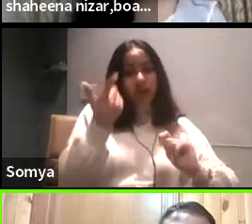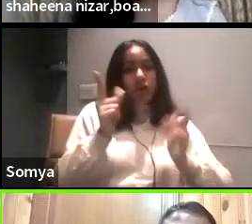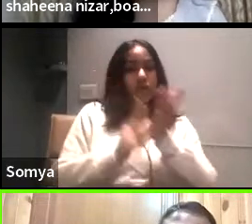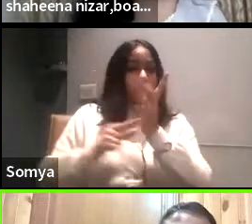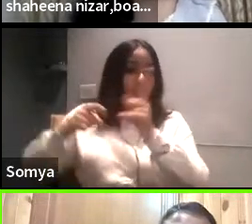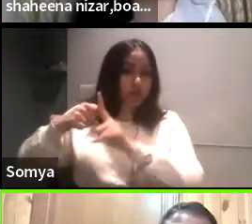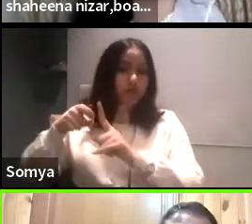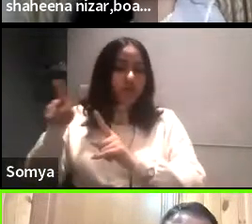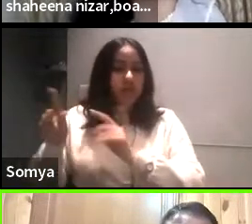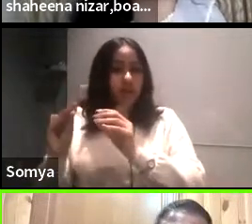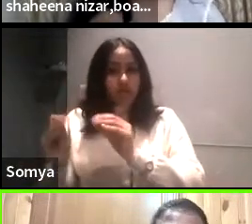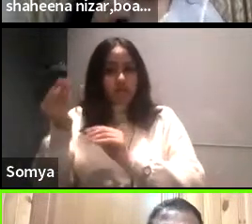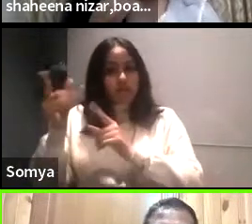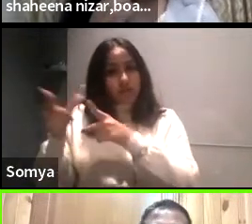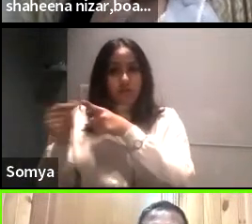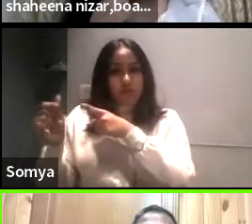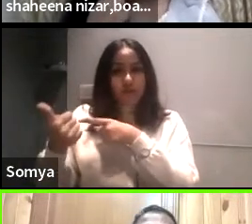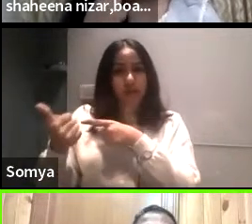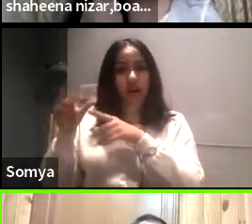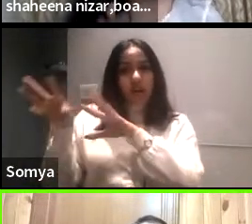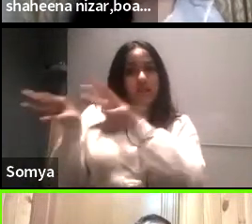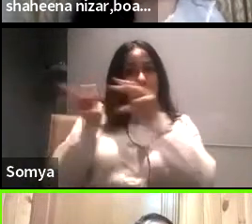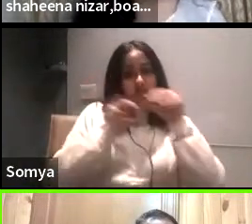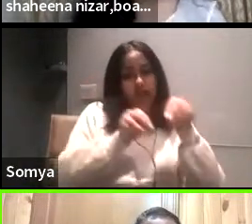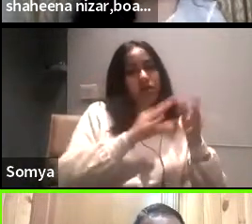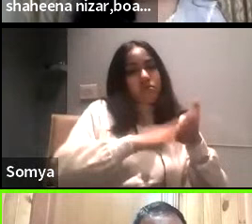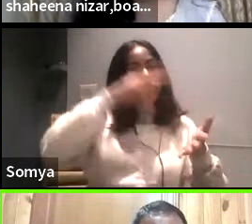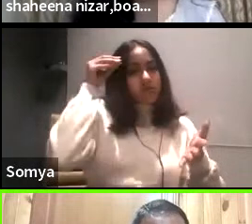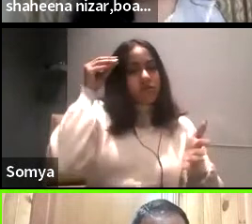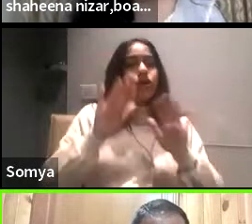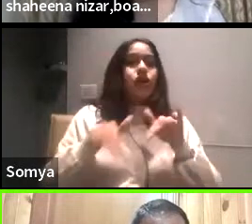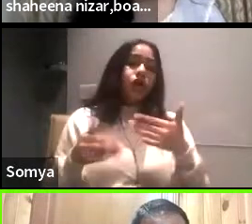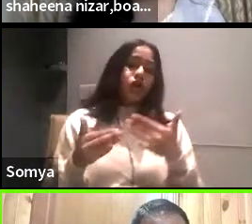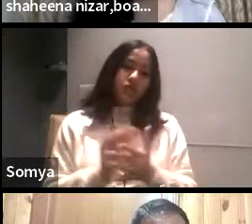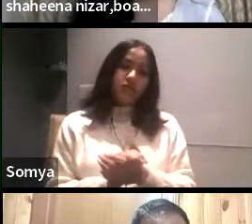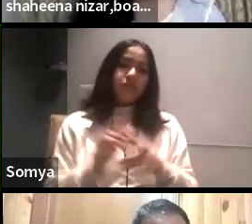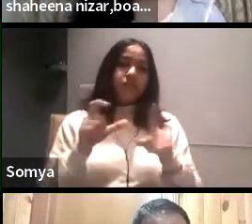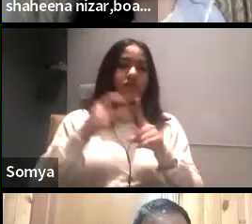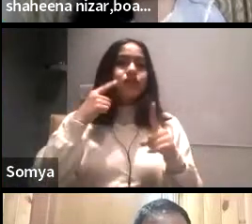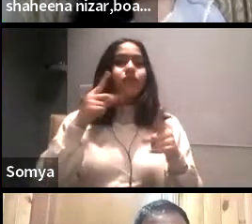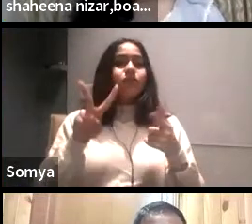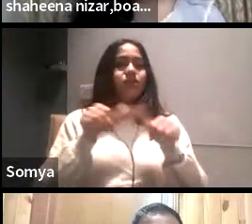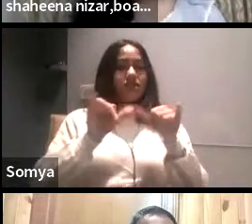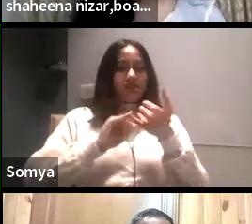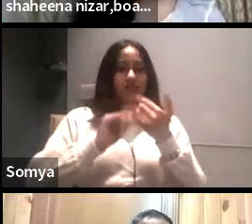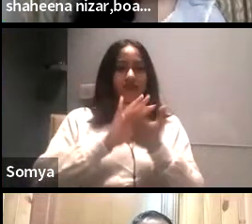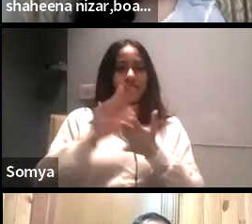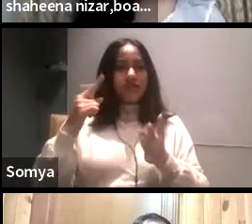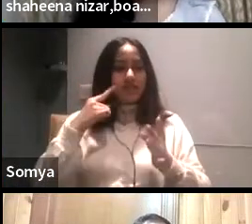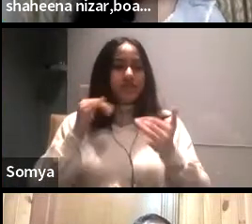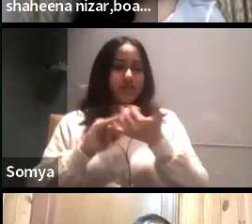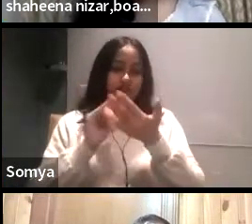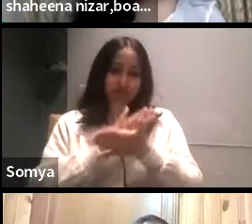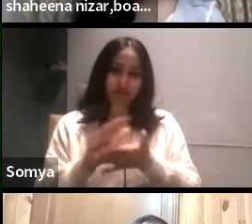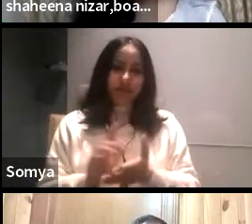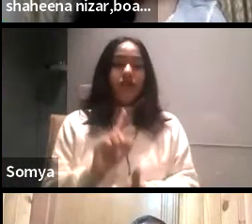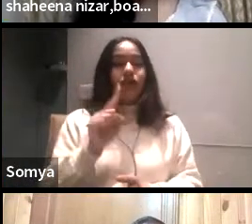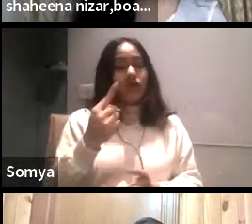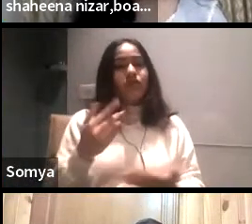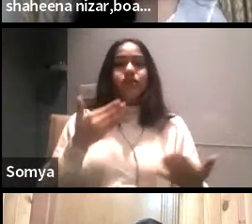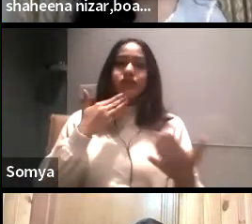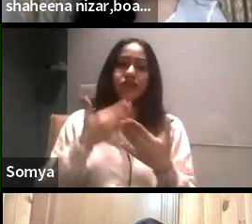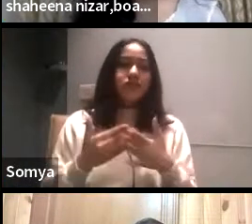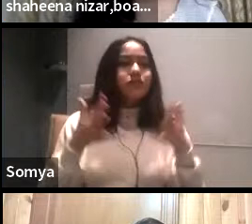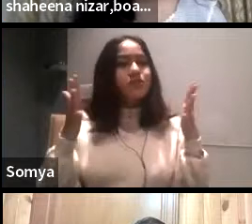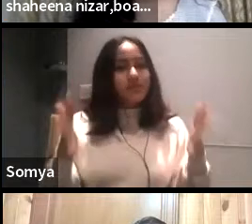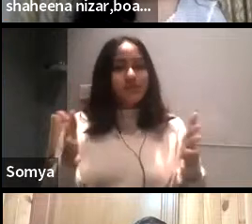some learnings, some teachings. Debashish, please. Okay. Firstly, thank you, Shahina